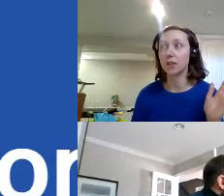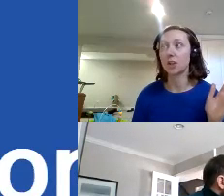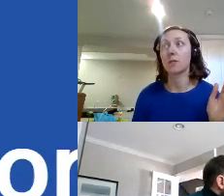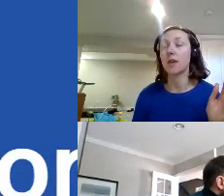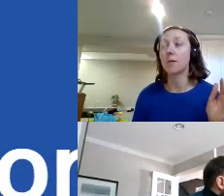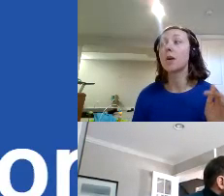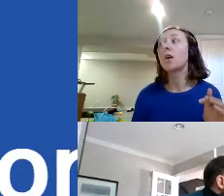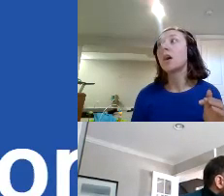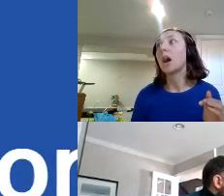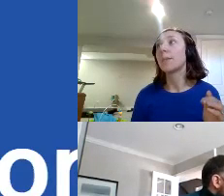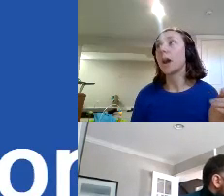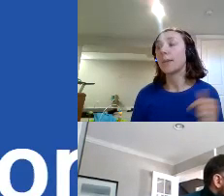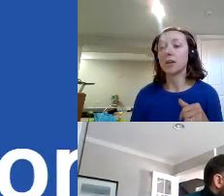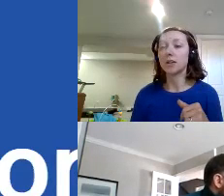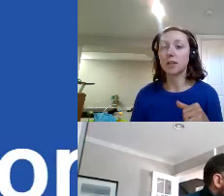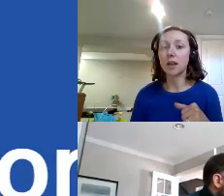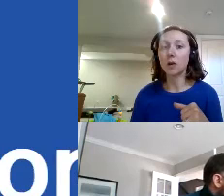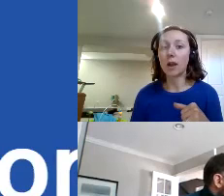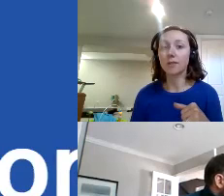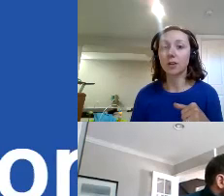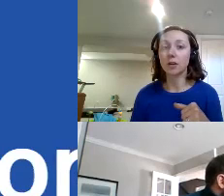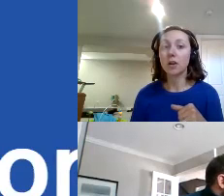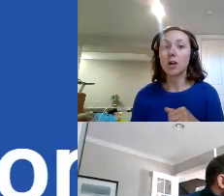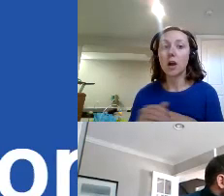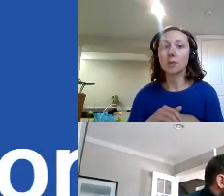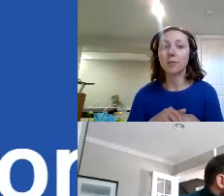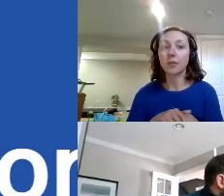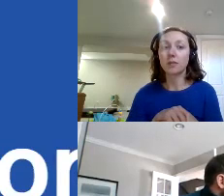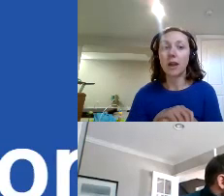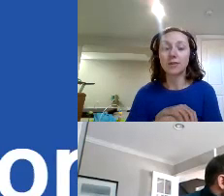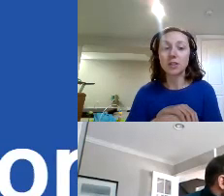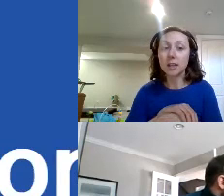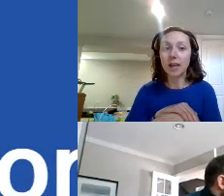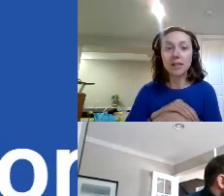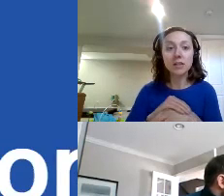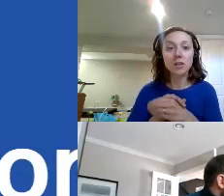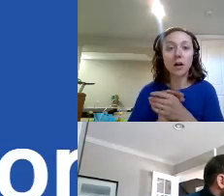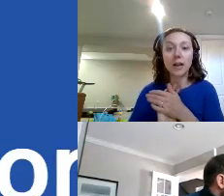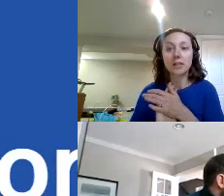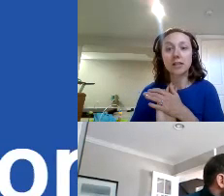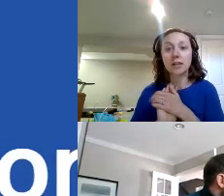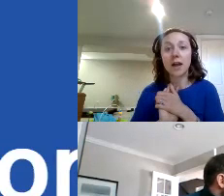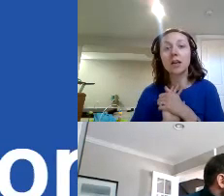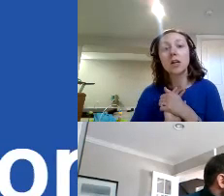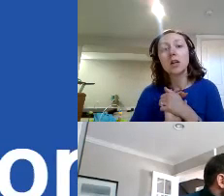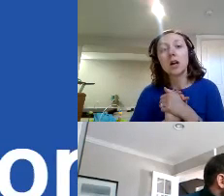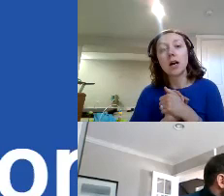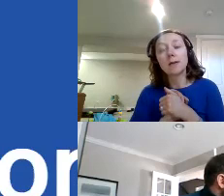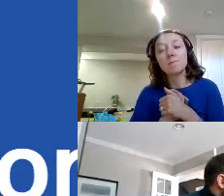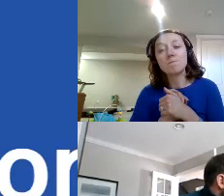you can definitely share it with them. I'm gonna send it out after today, so you'll have access to